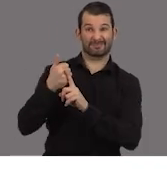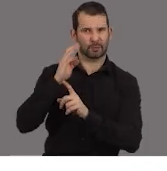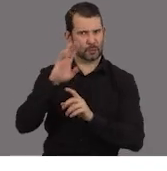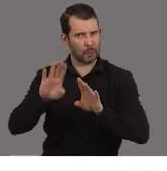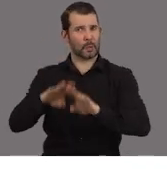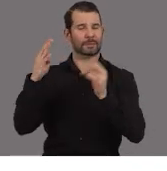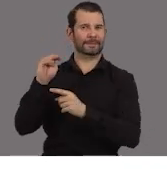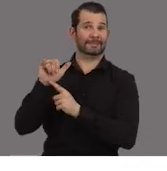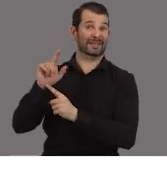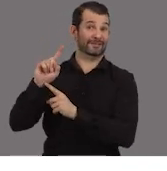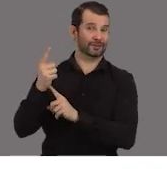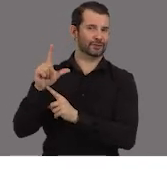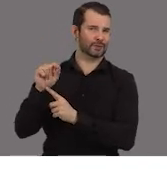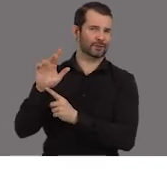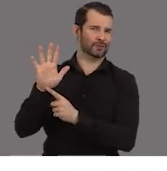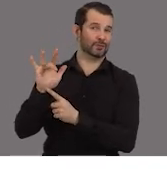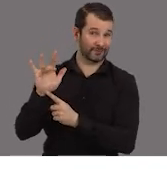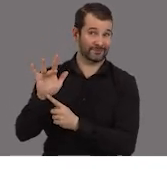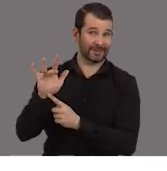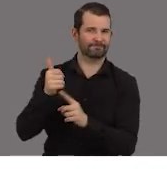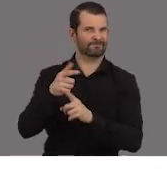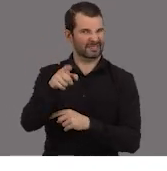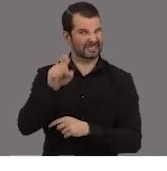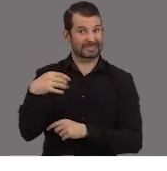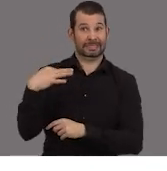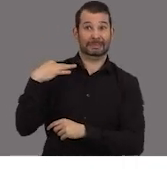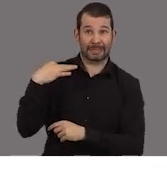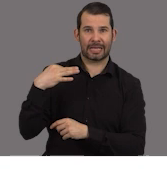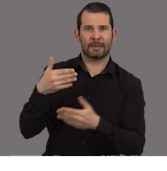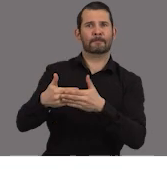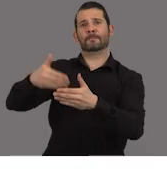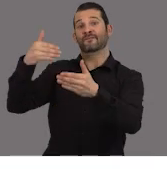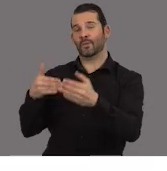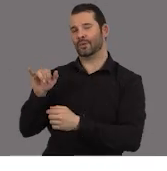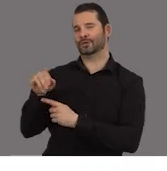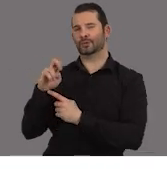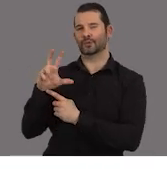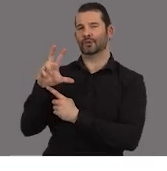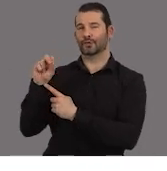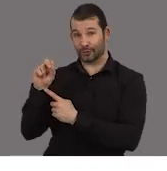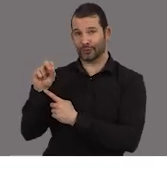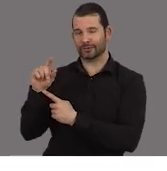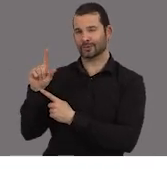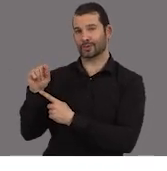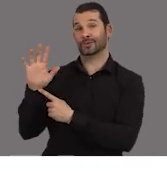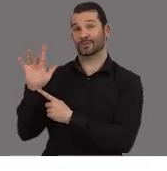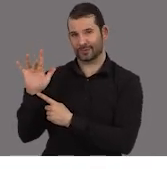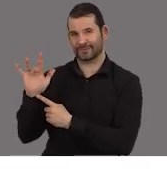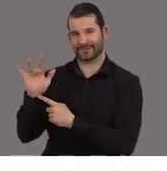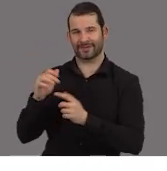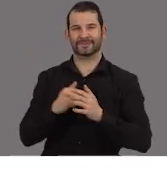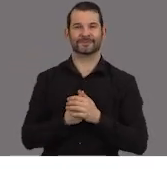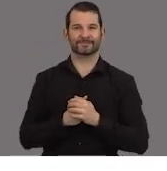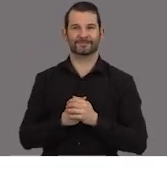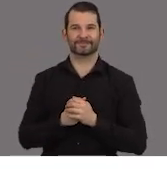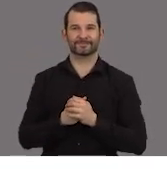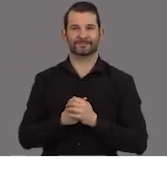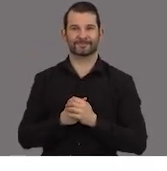Applications will open on May 1st, 2025, and you need to apply before June 30th,